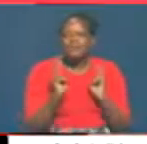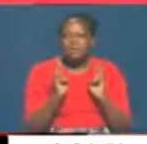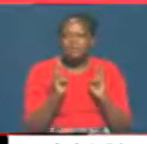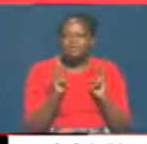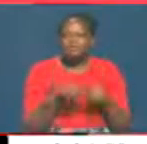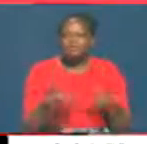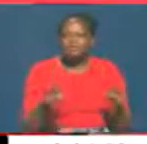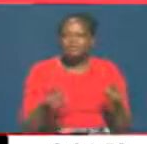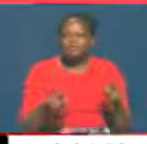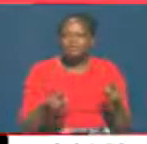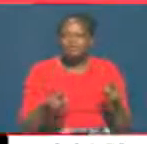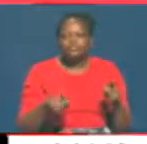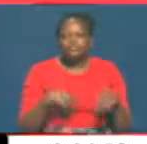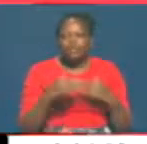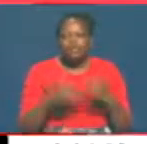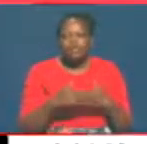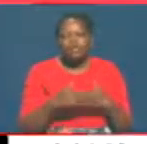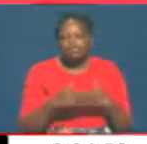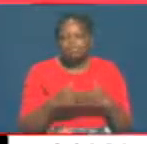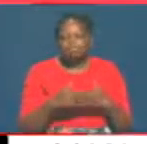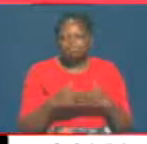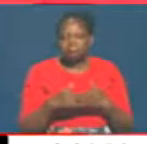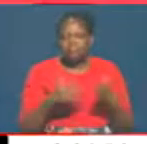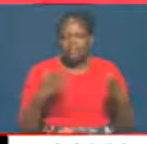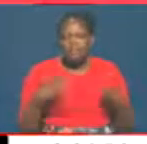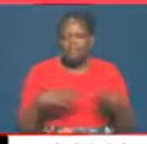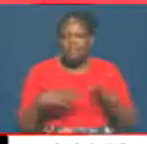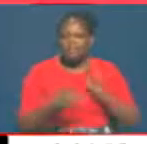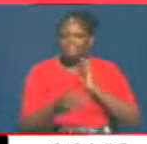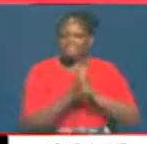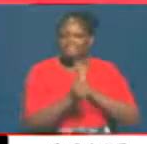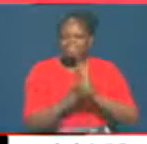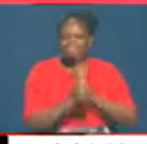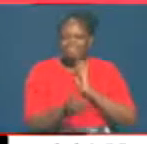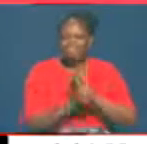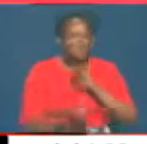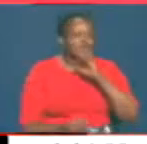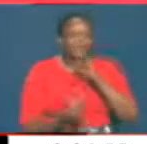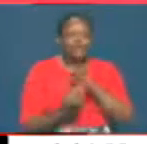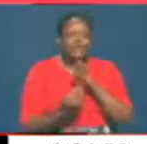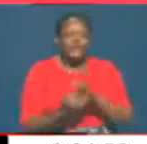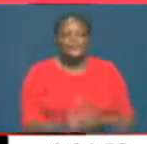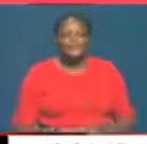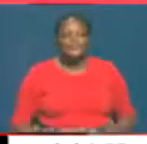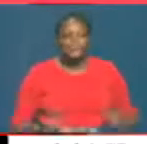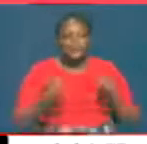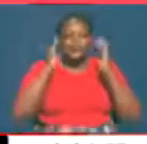all of very rich professional background. Our commitment